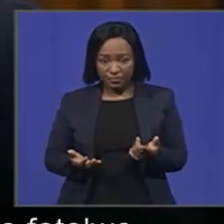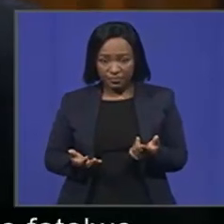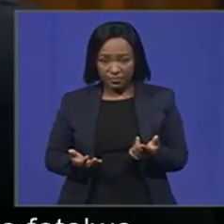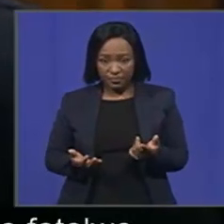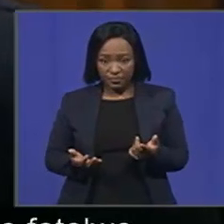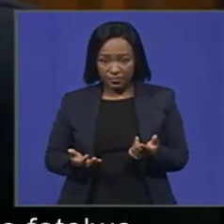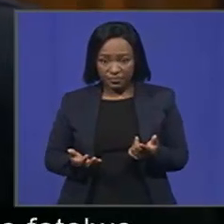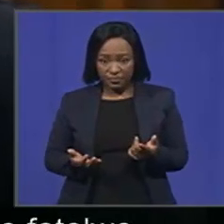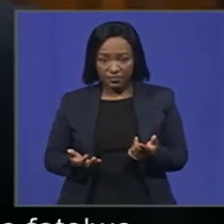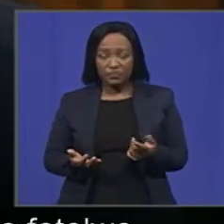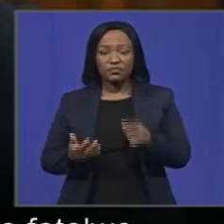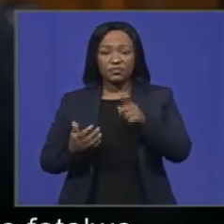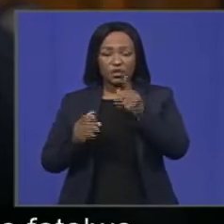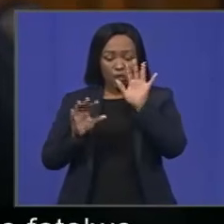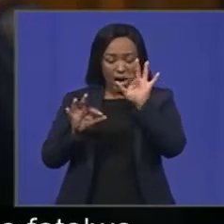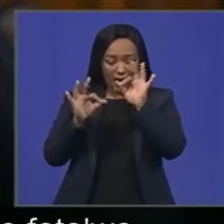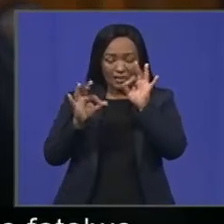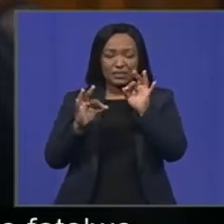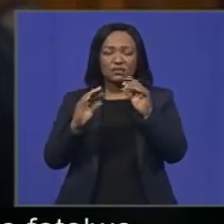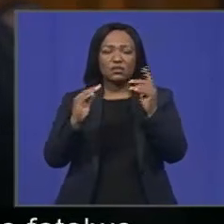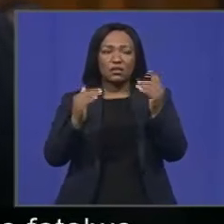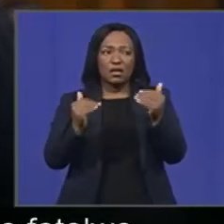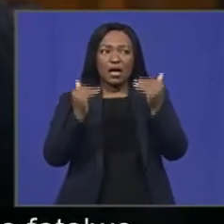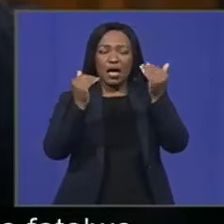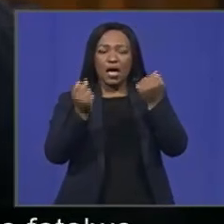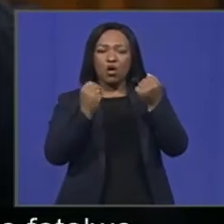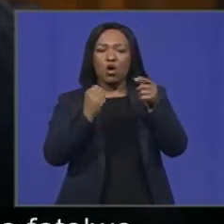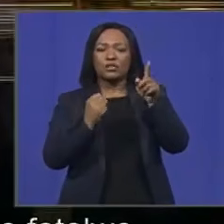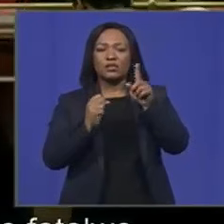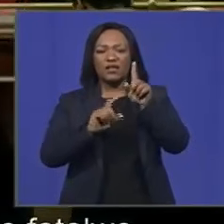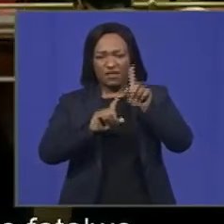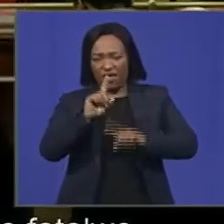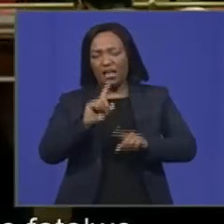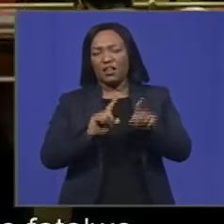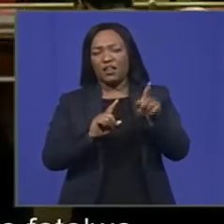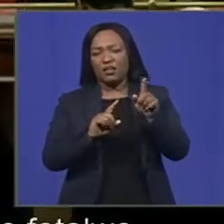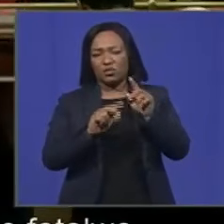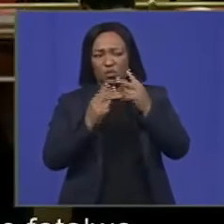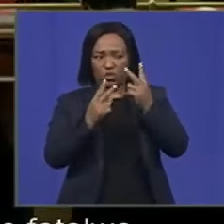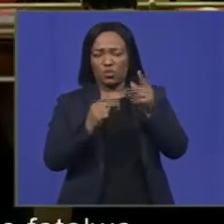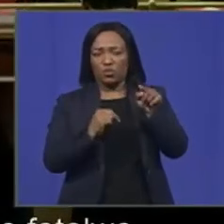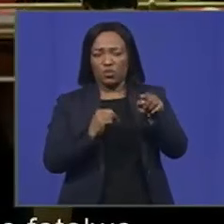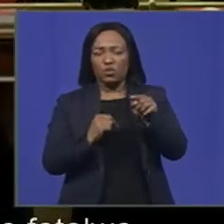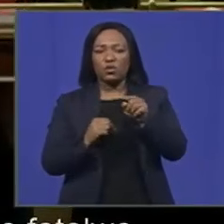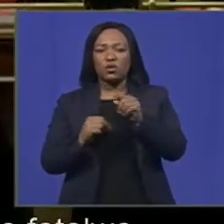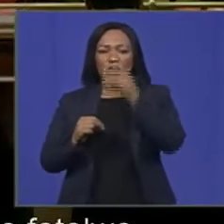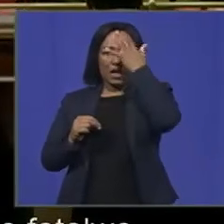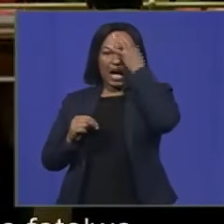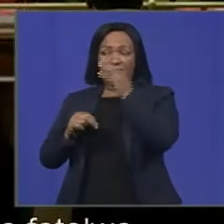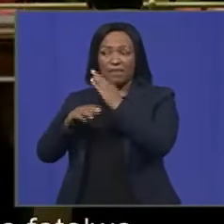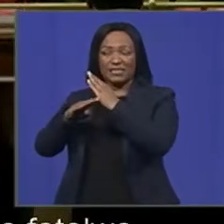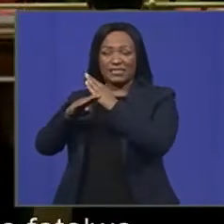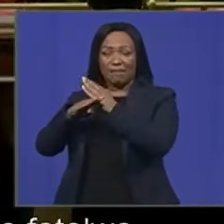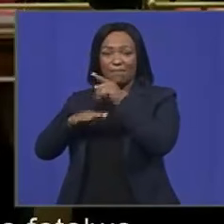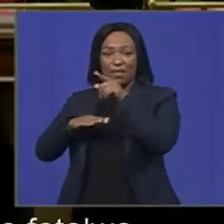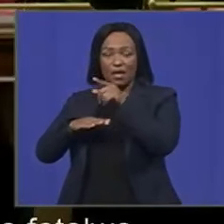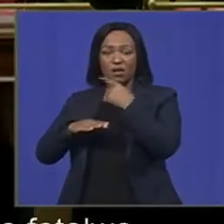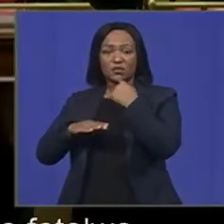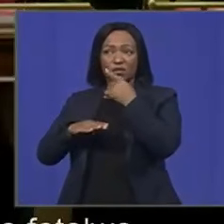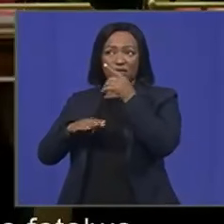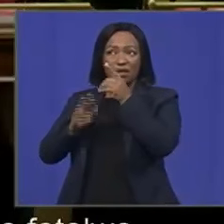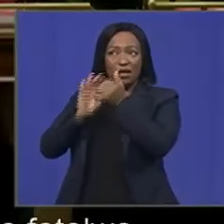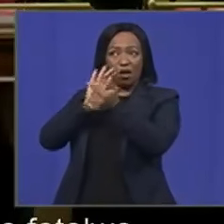Now, that is the analysis that the High Court failed to conduct. Go le jalo, puso ya Zambia e ikemekela gore molao wa naga ya